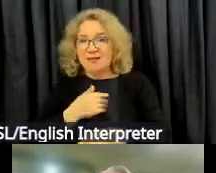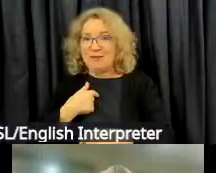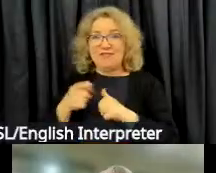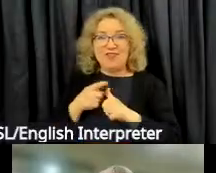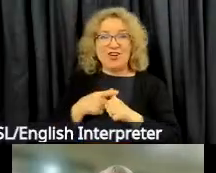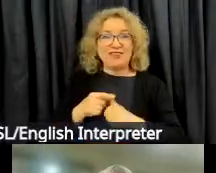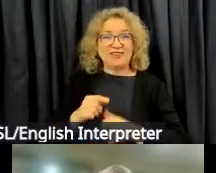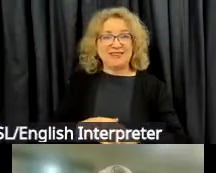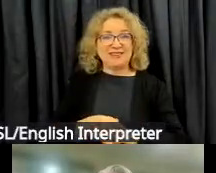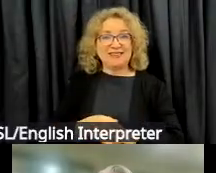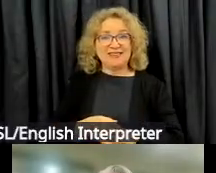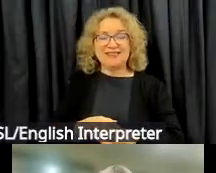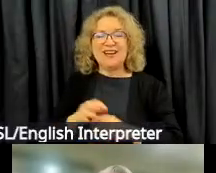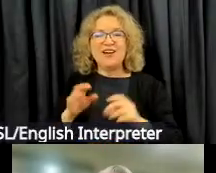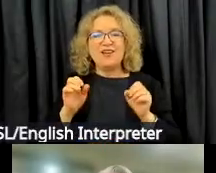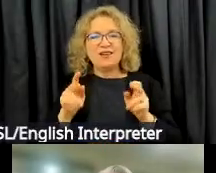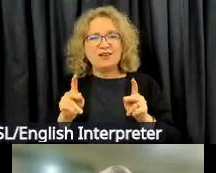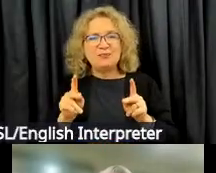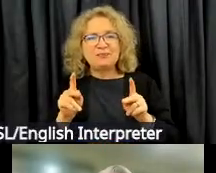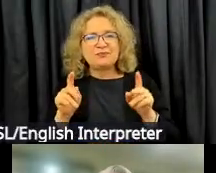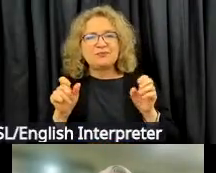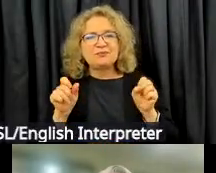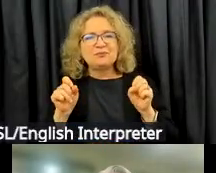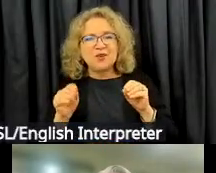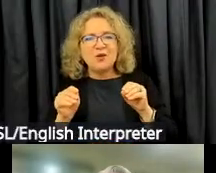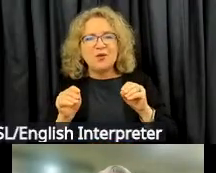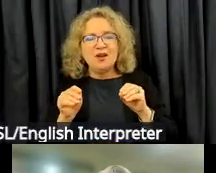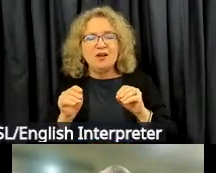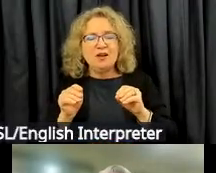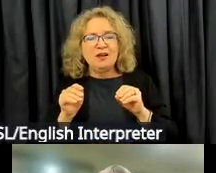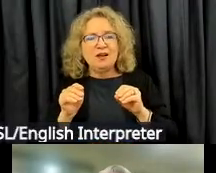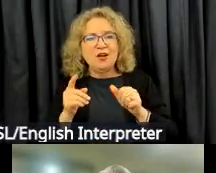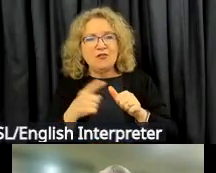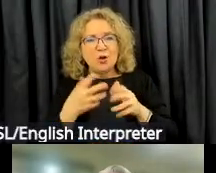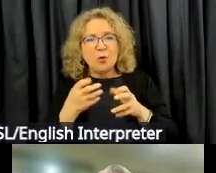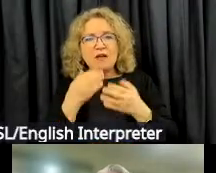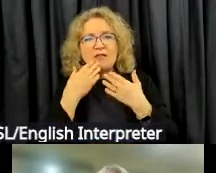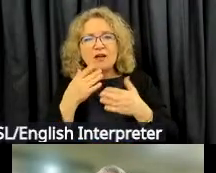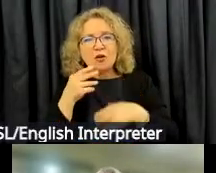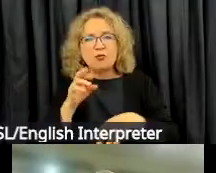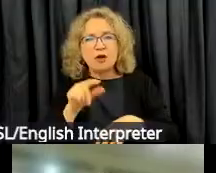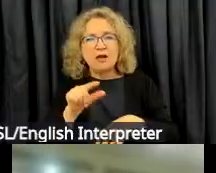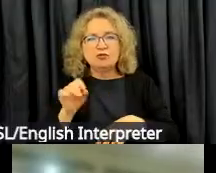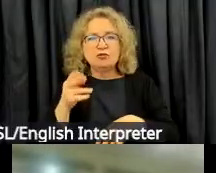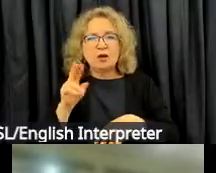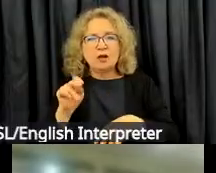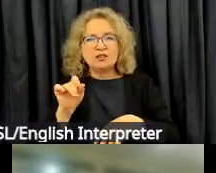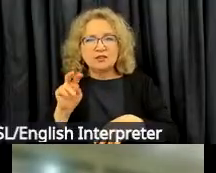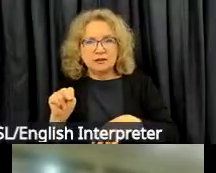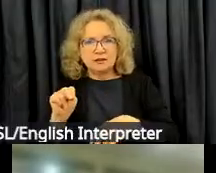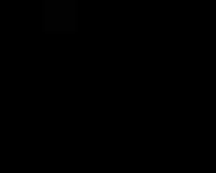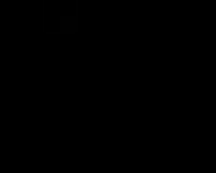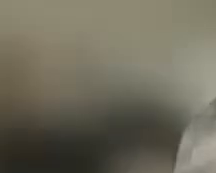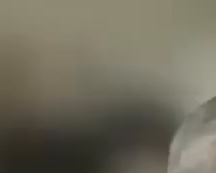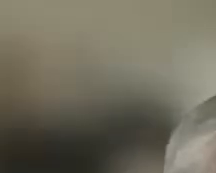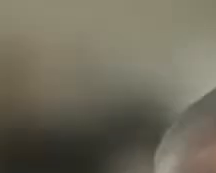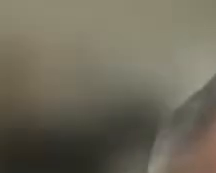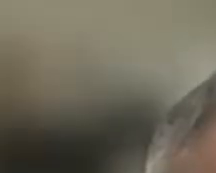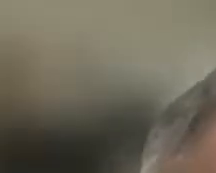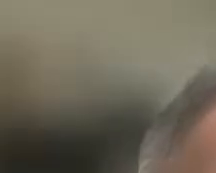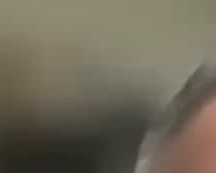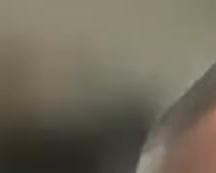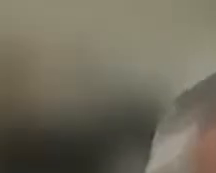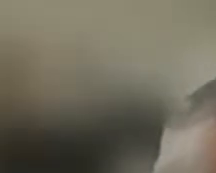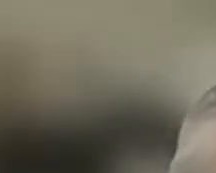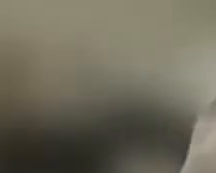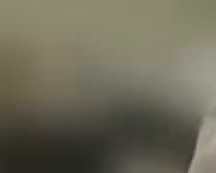so first of all, I want to just thank Mr. Greg Johnson for his contribution and getting